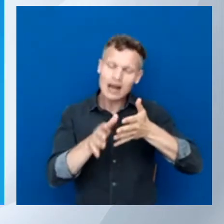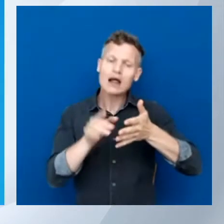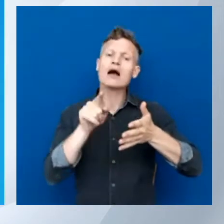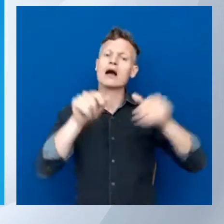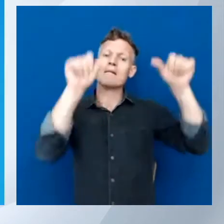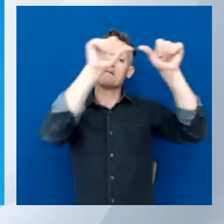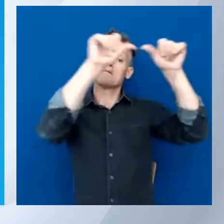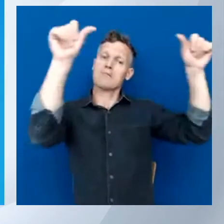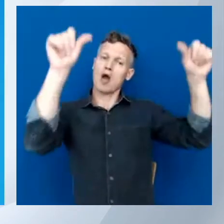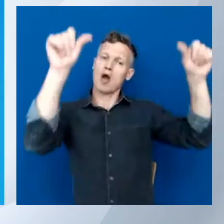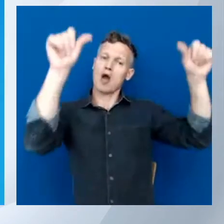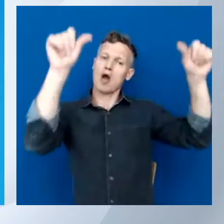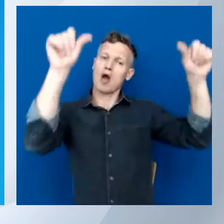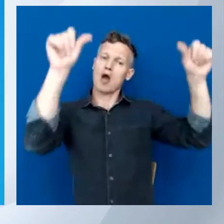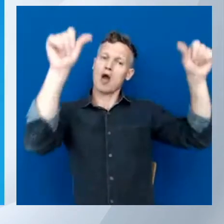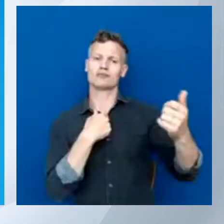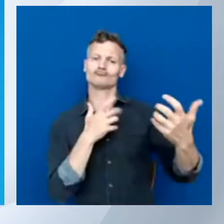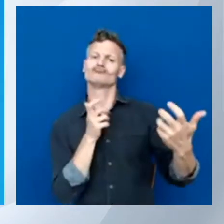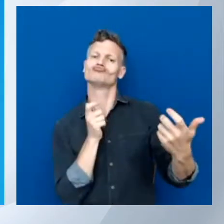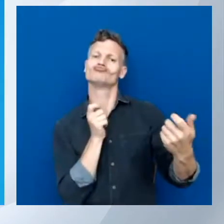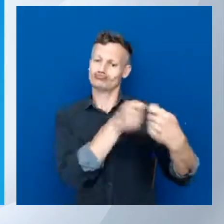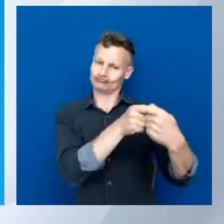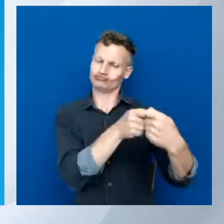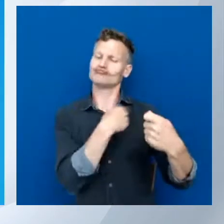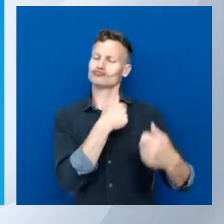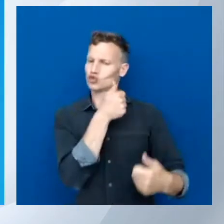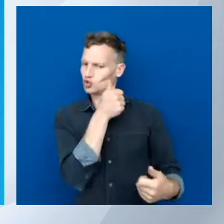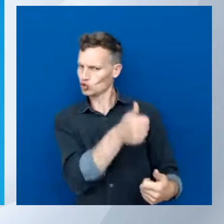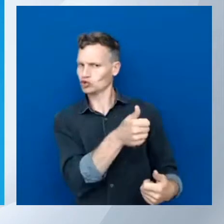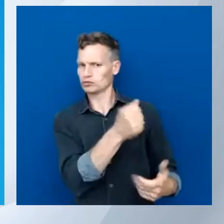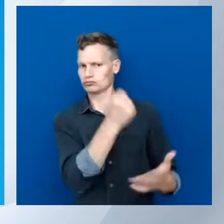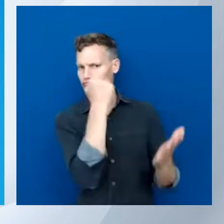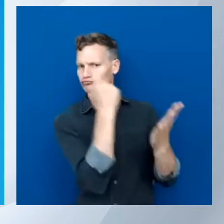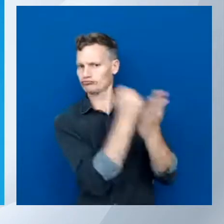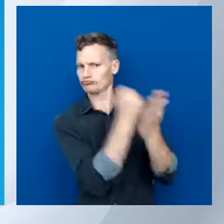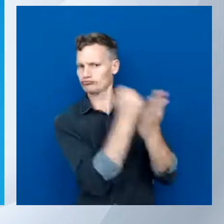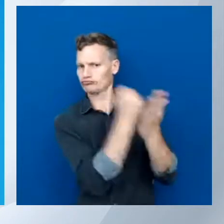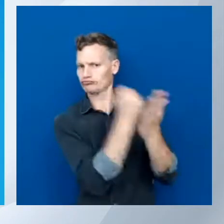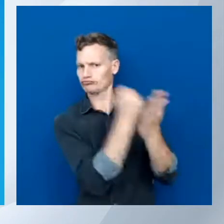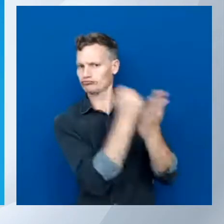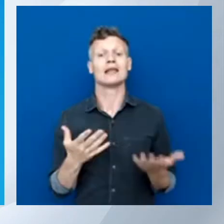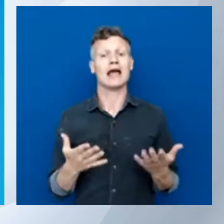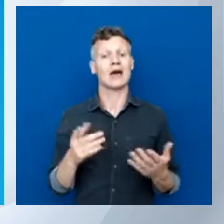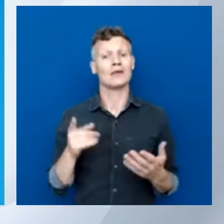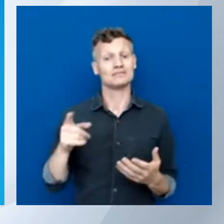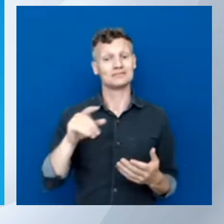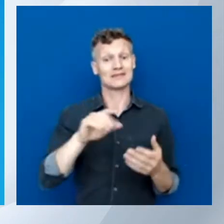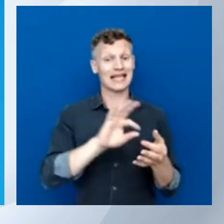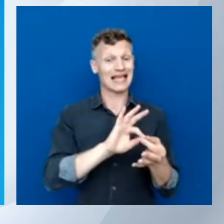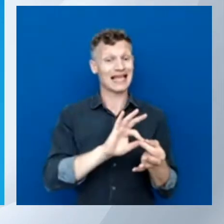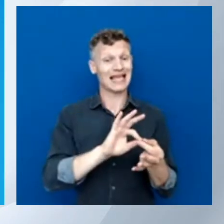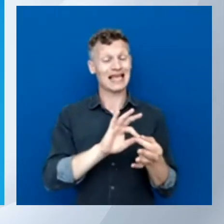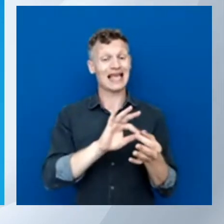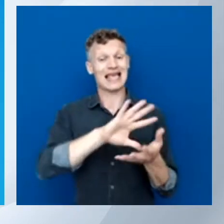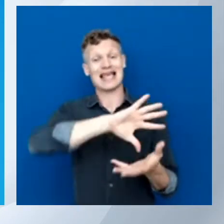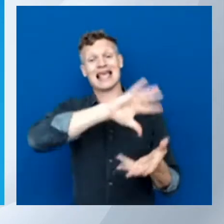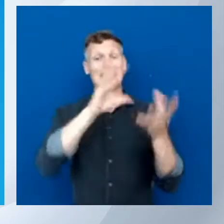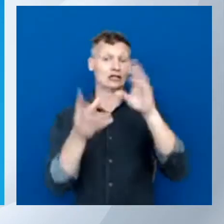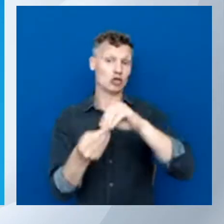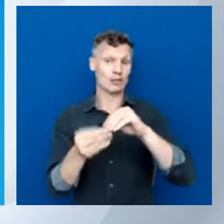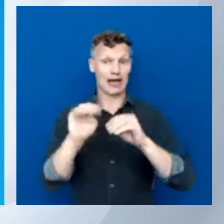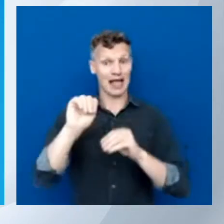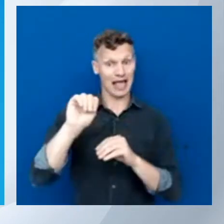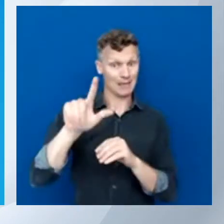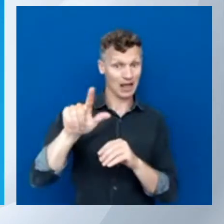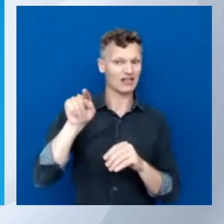InterpretML is an open source Microsoft package that incorporates ultra-modern machine learning interpretability techniques and